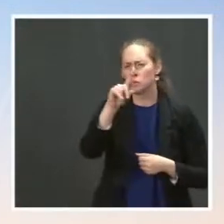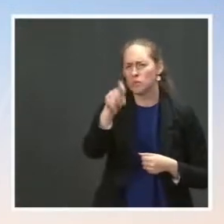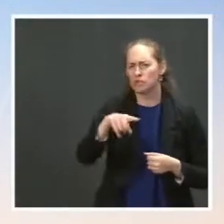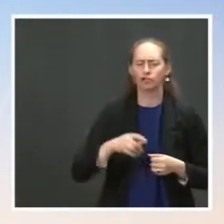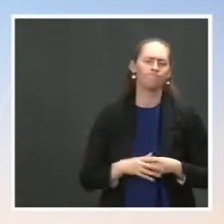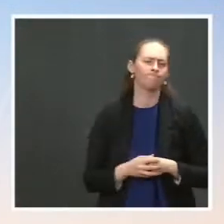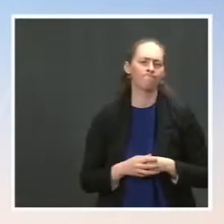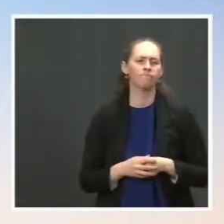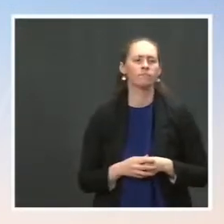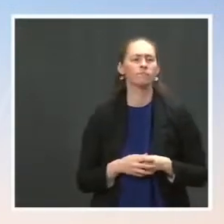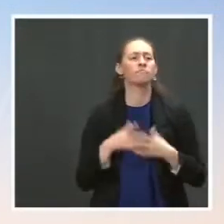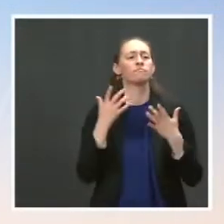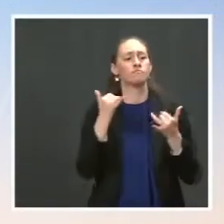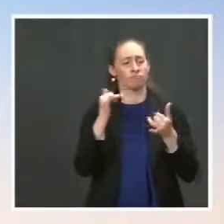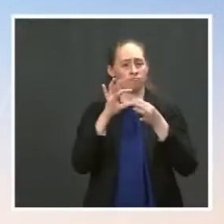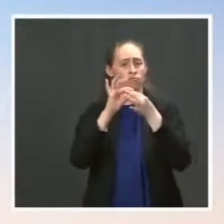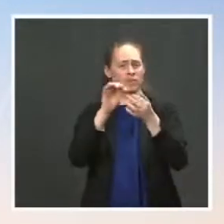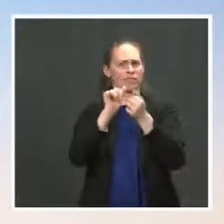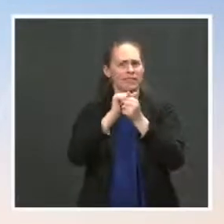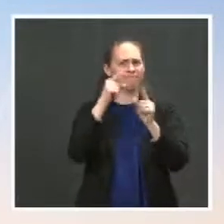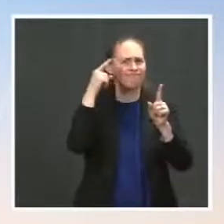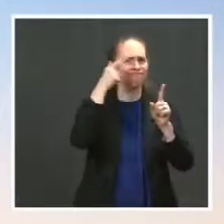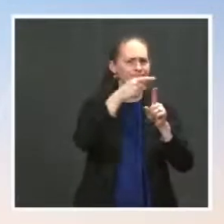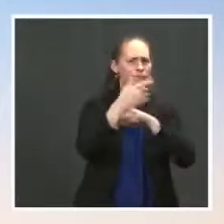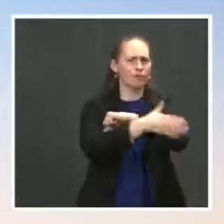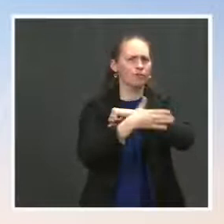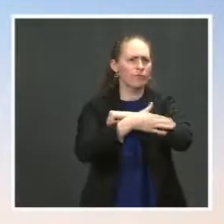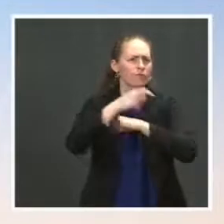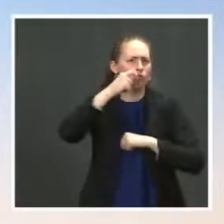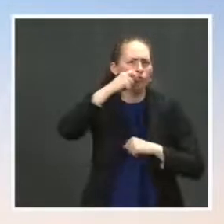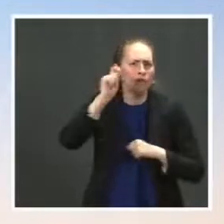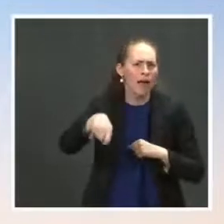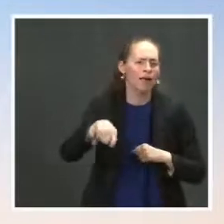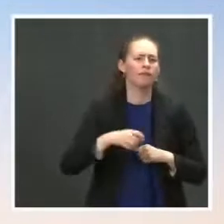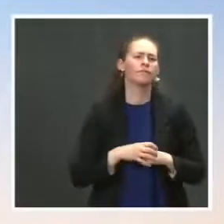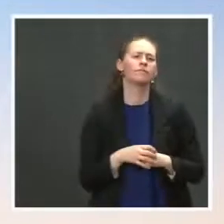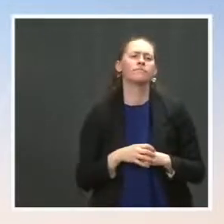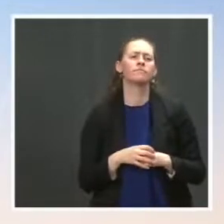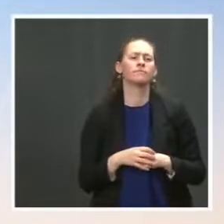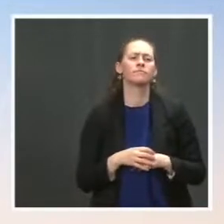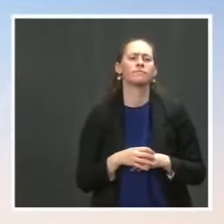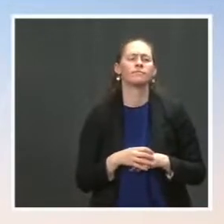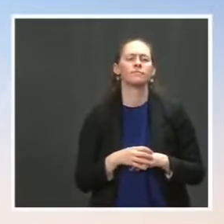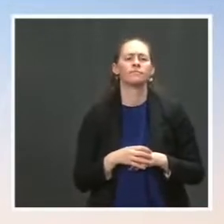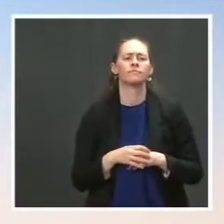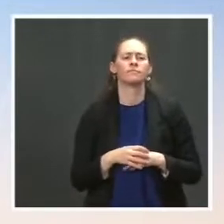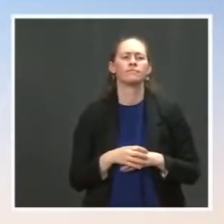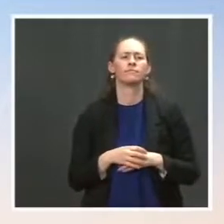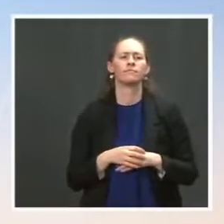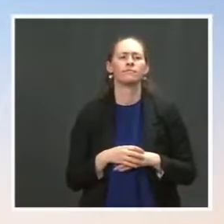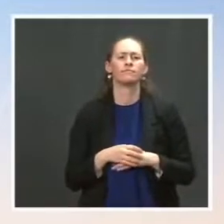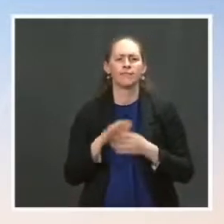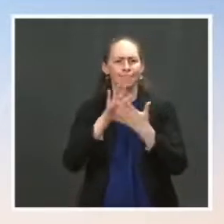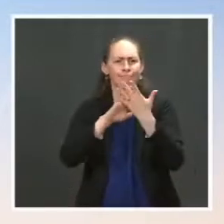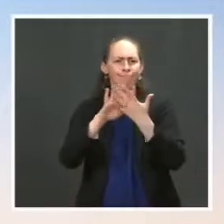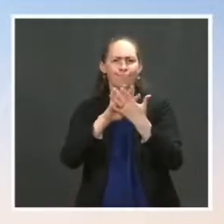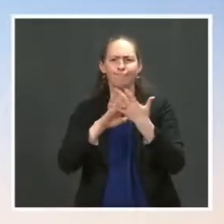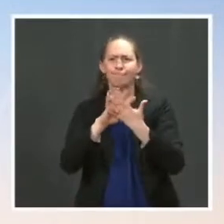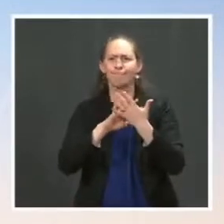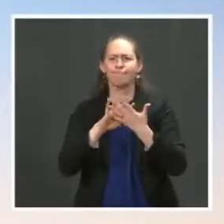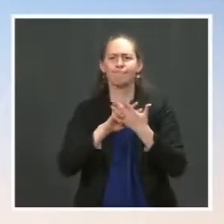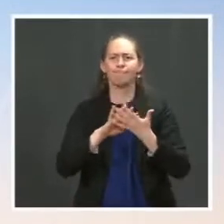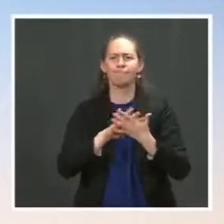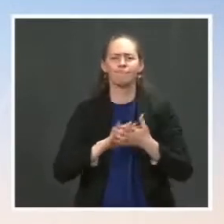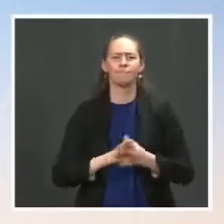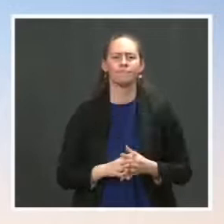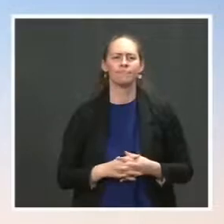Ukraine. So you've had a response to SolarWinds and the past election meddling pending mm-hmm. for, well, ever since we've been